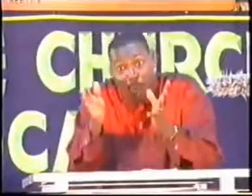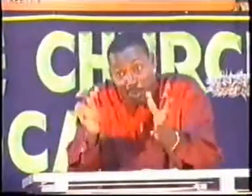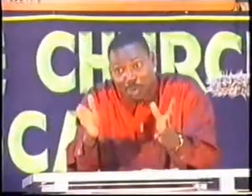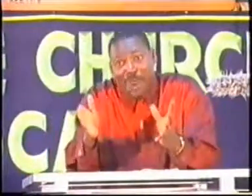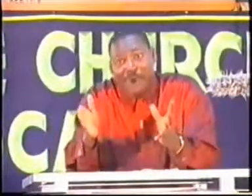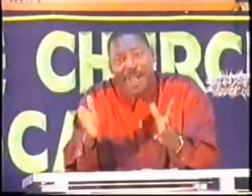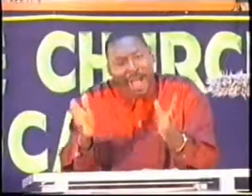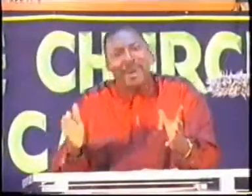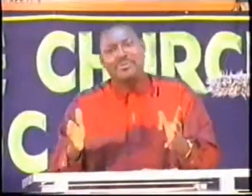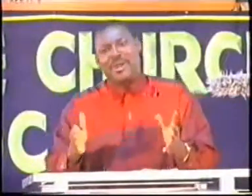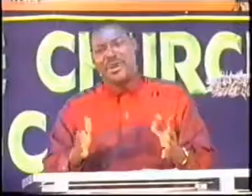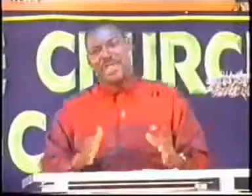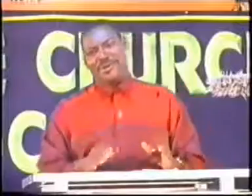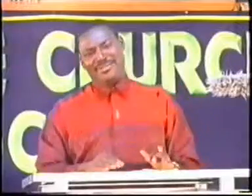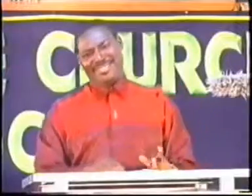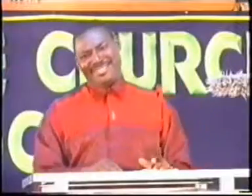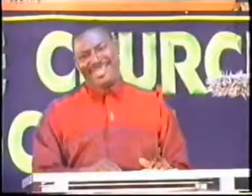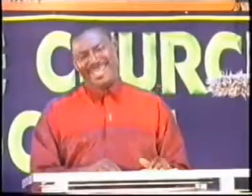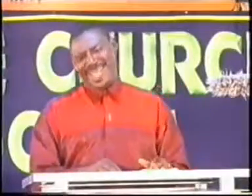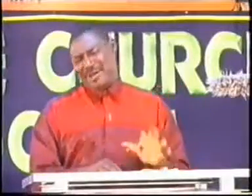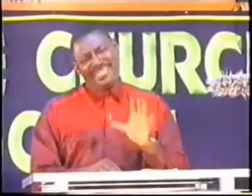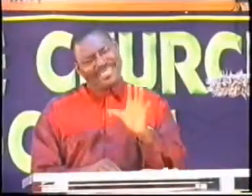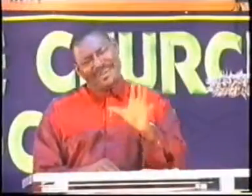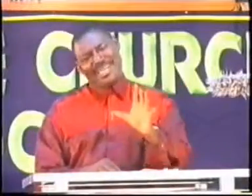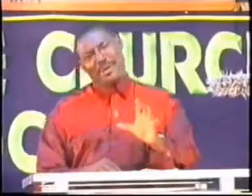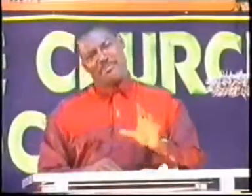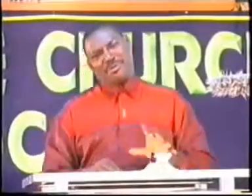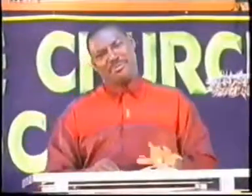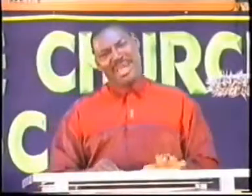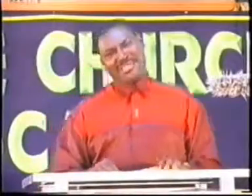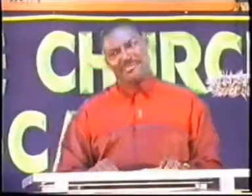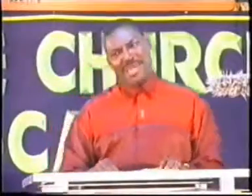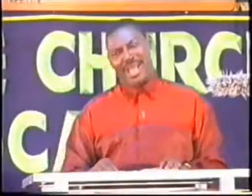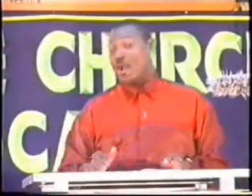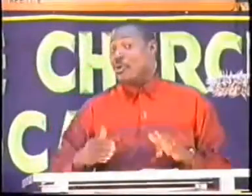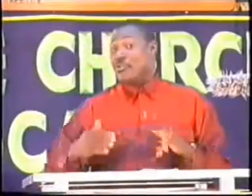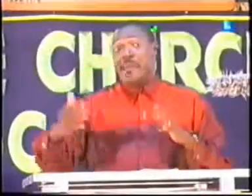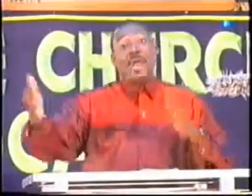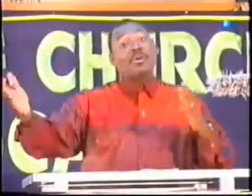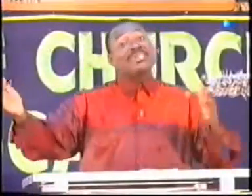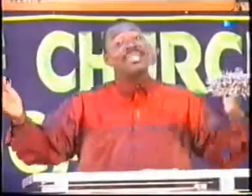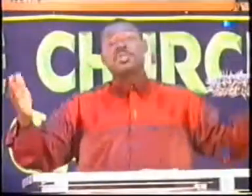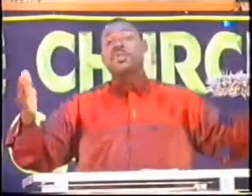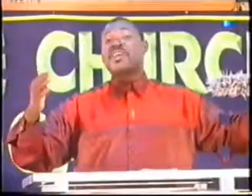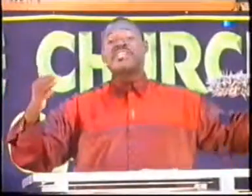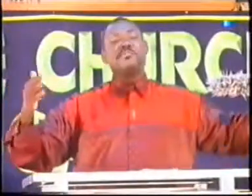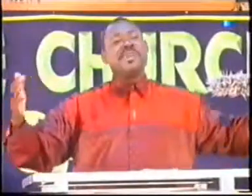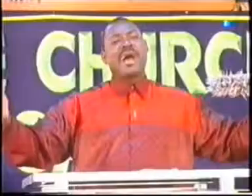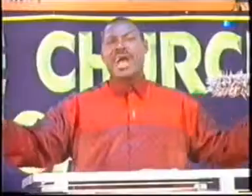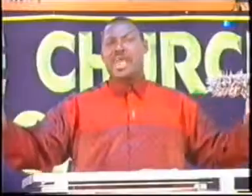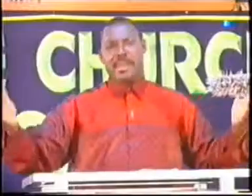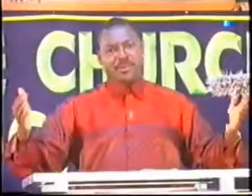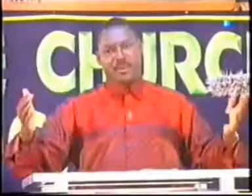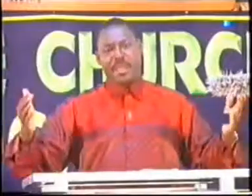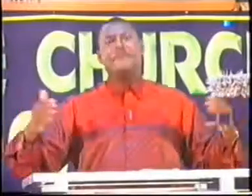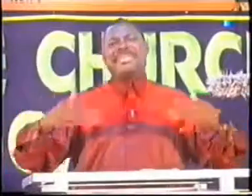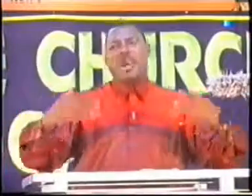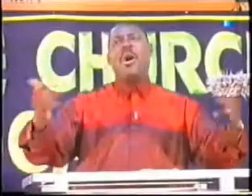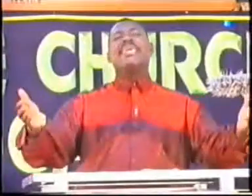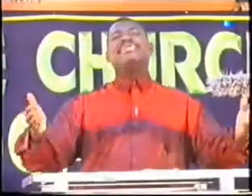wo be hu no kra no ama no kra no ayem otese ewrade shaw so na no pe wo tumi etie me hwehwem na Kosra Church of Christ biara a ebe